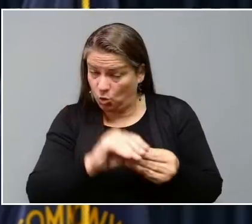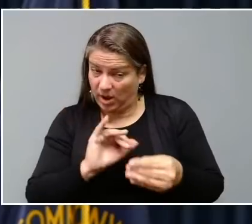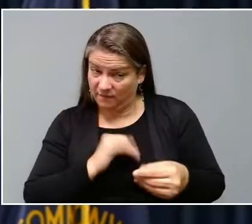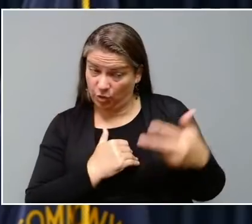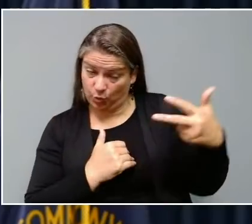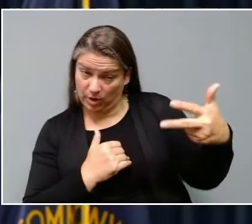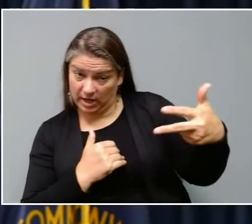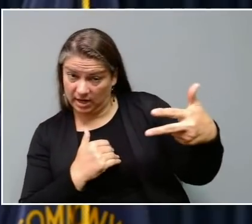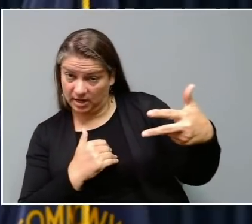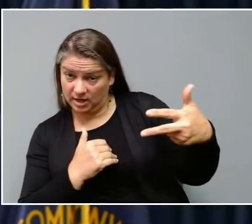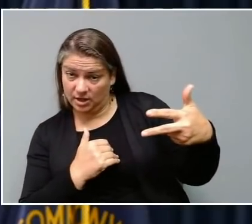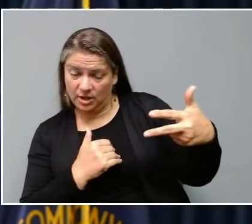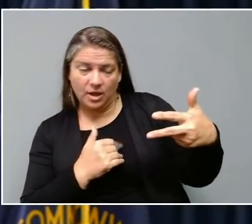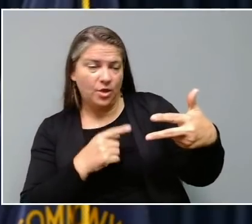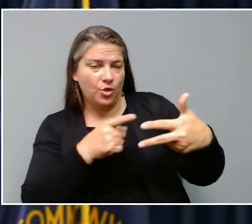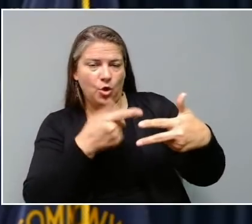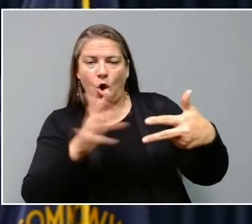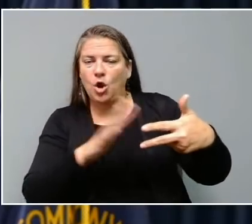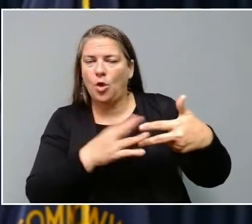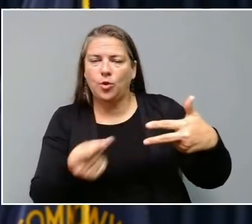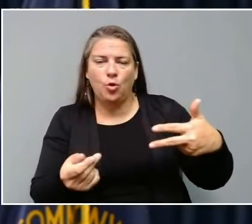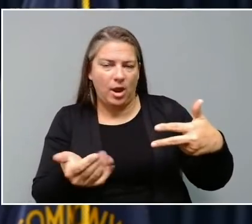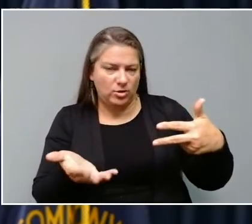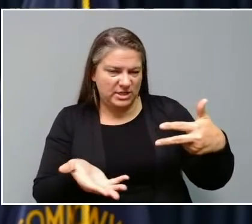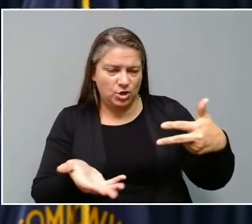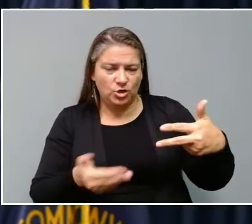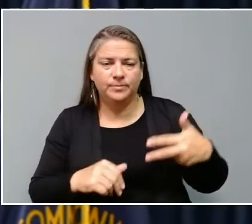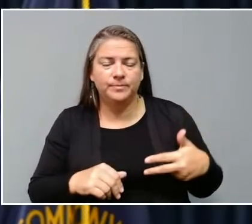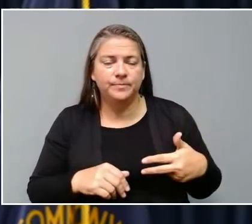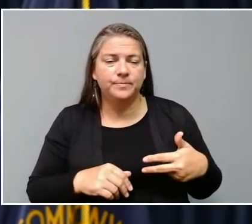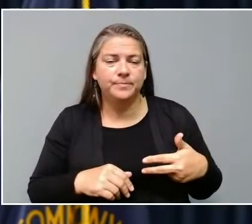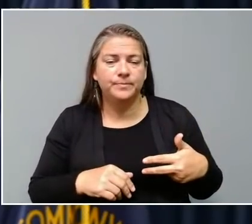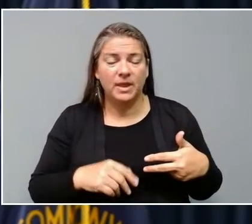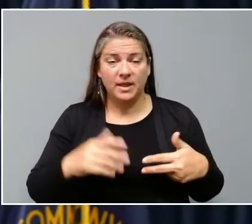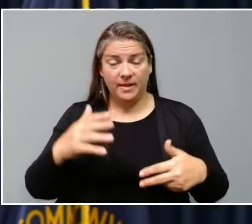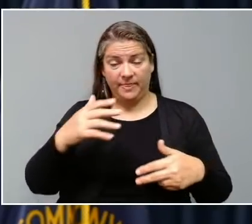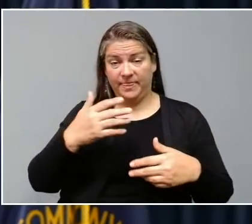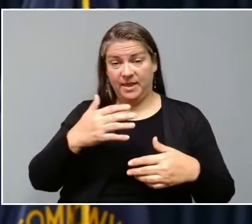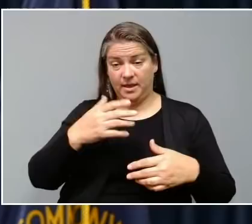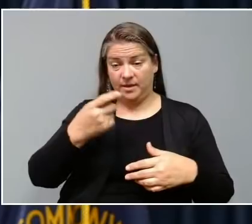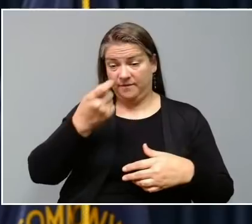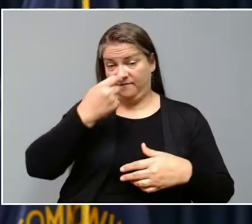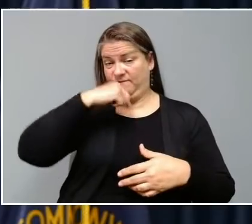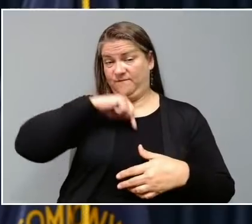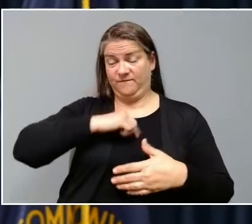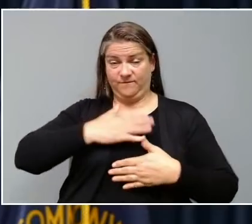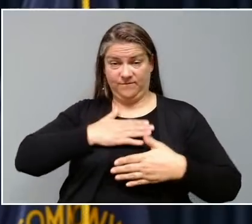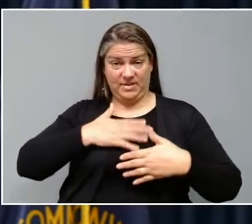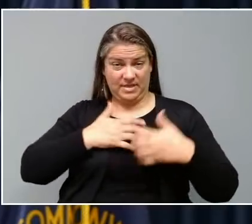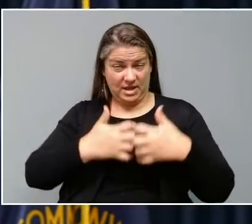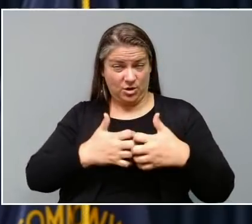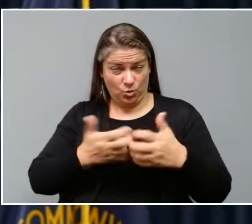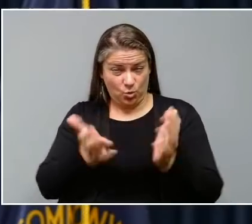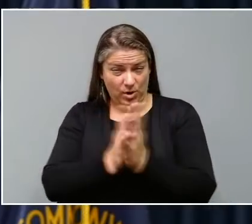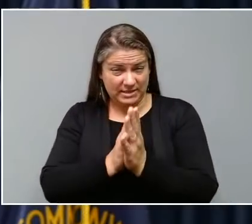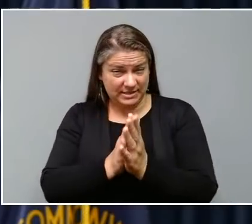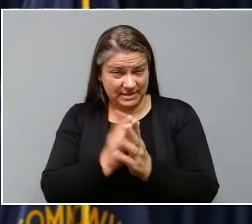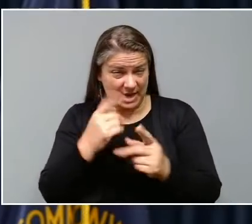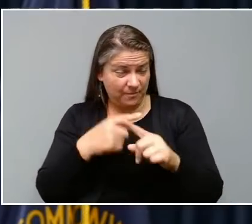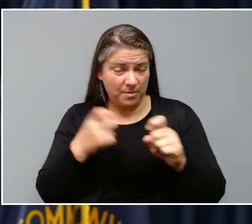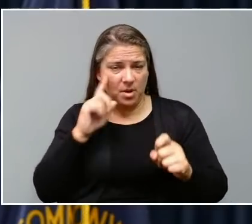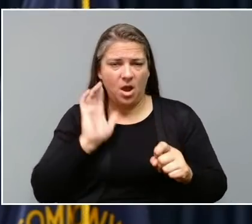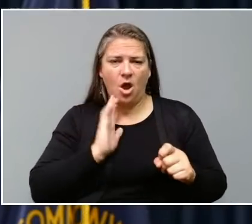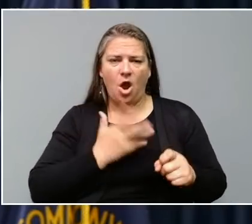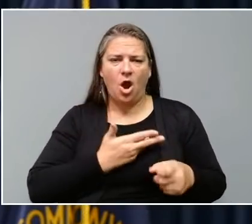are already on the ground. The ventilator request came because our state stockpile is older.